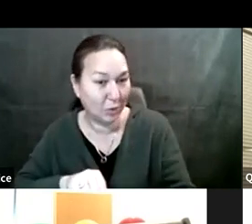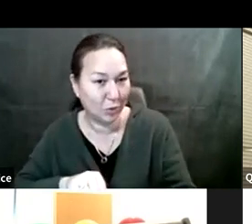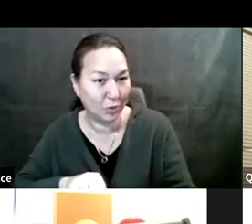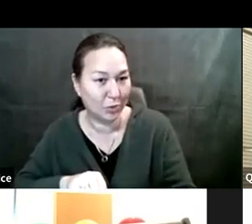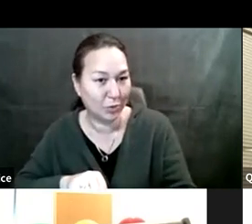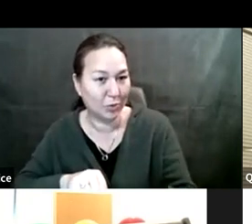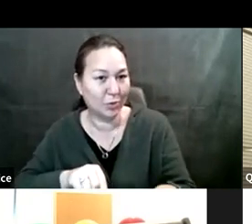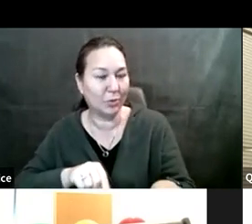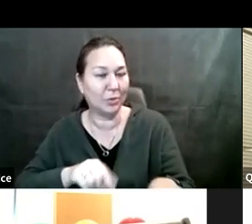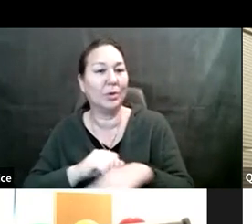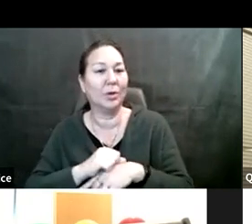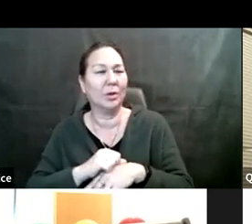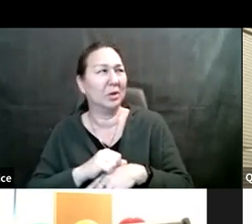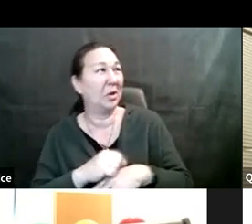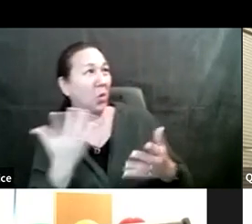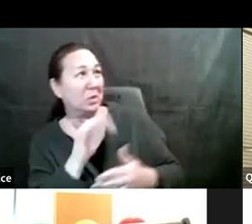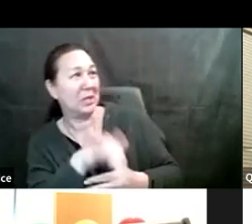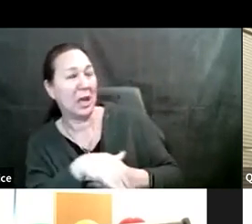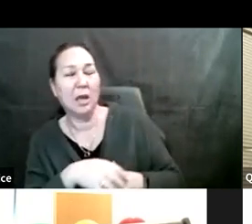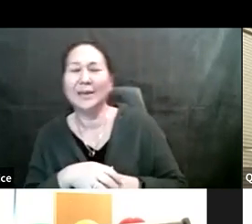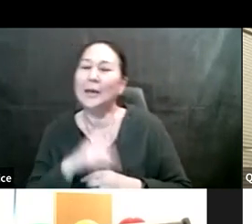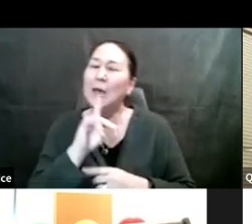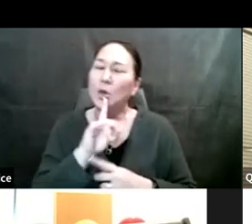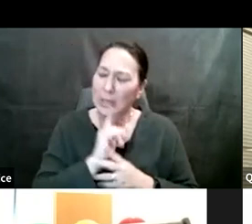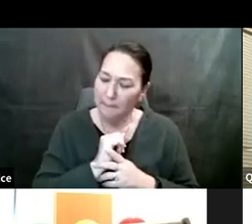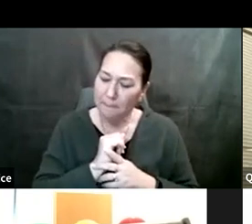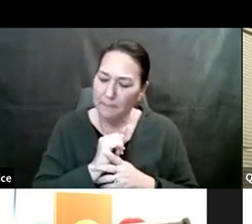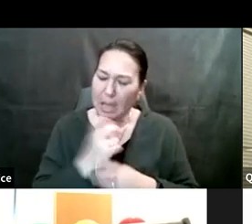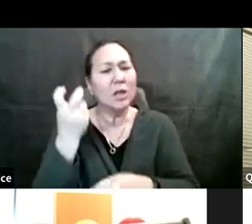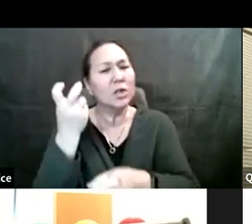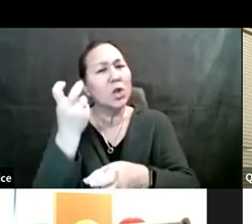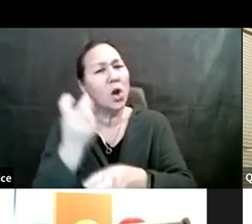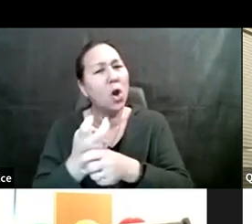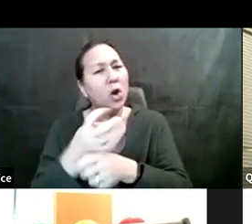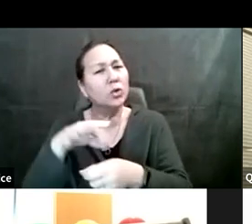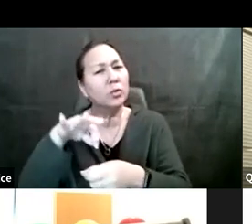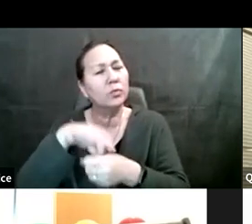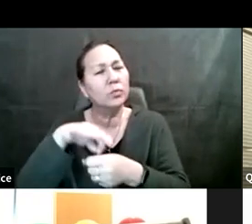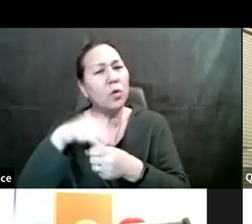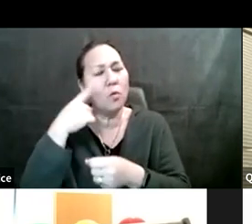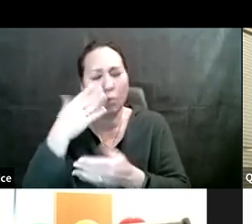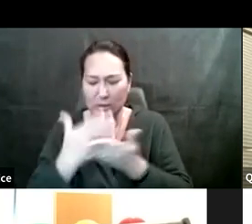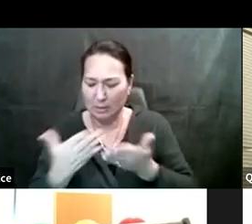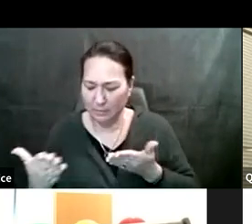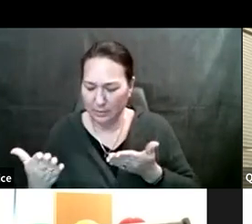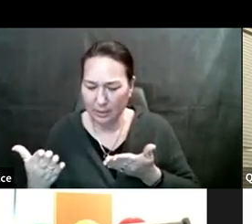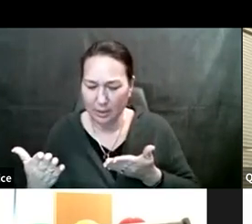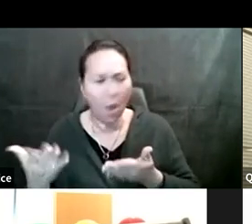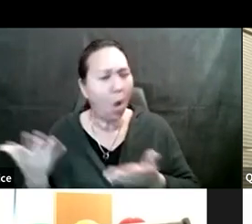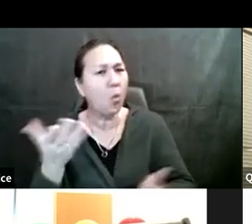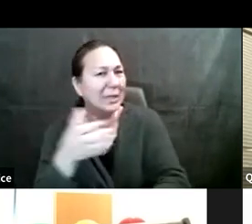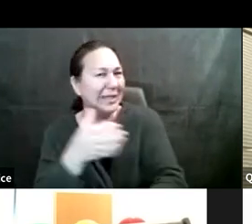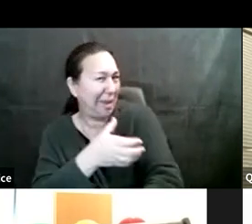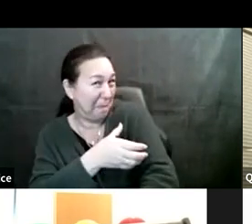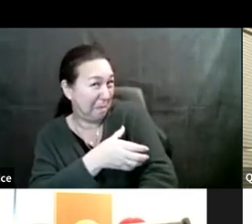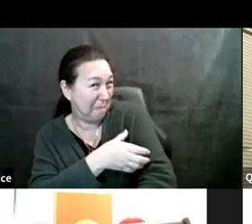I just think it's hard it's hard to vote for something where you don't know what the power of your